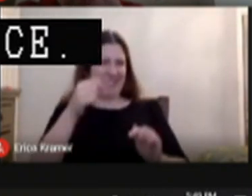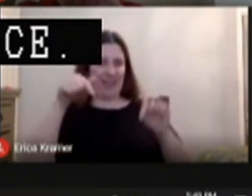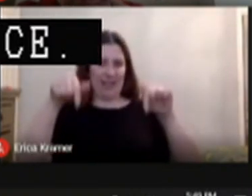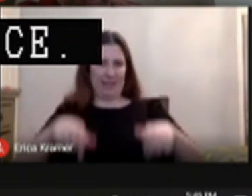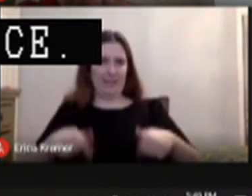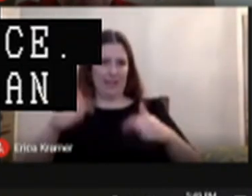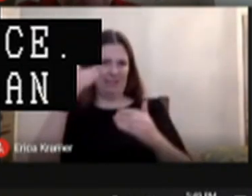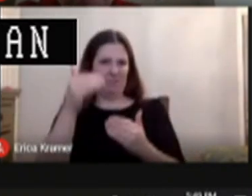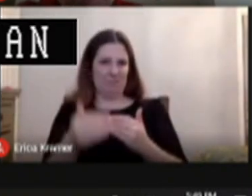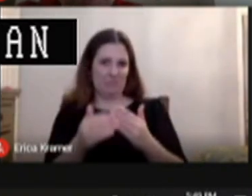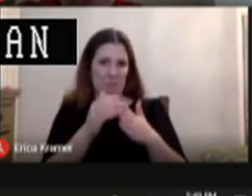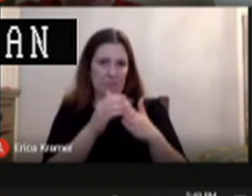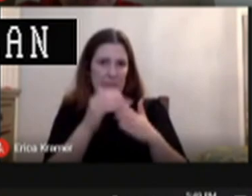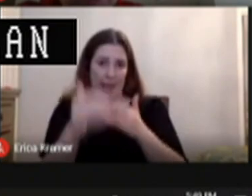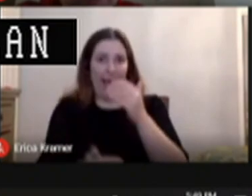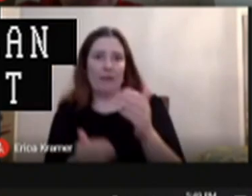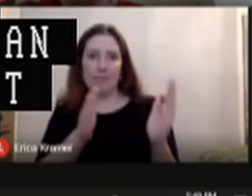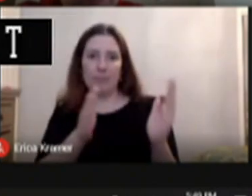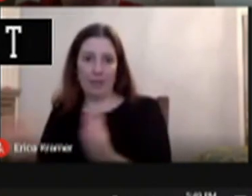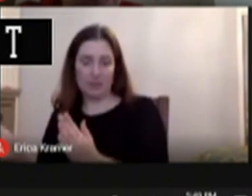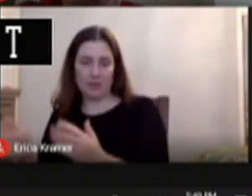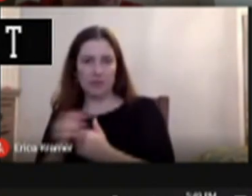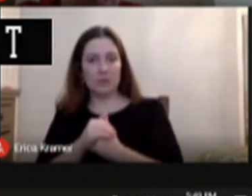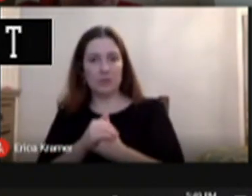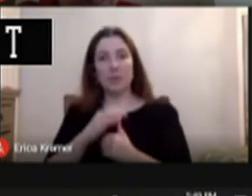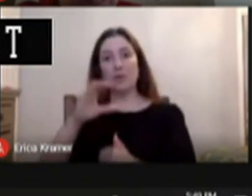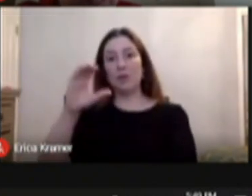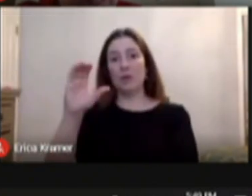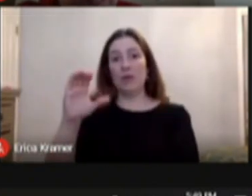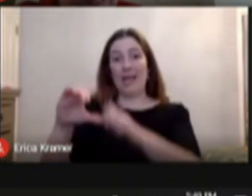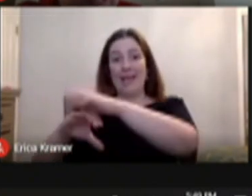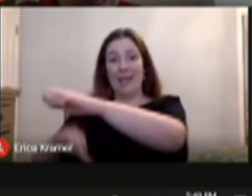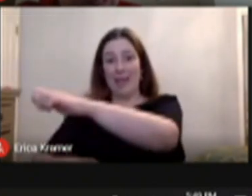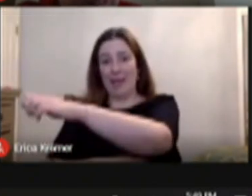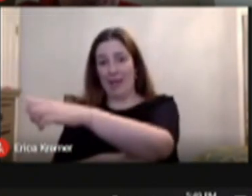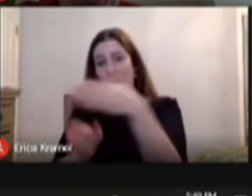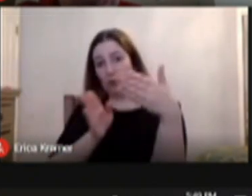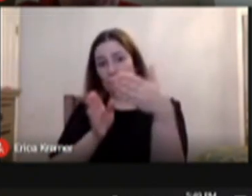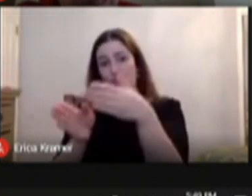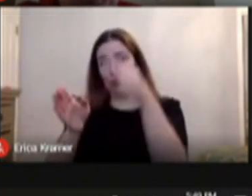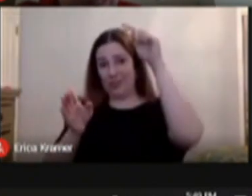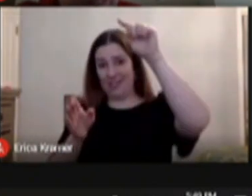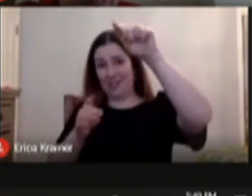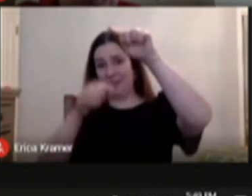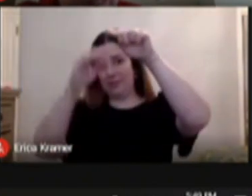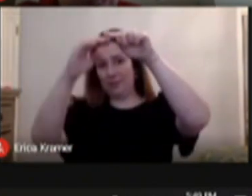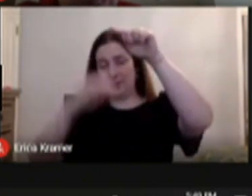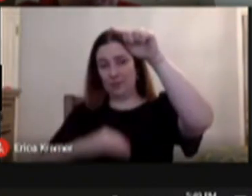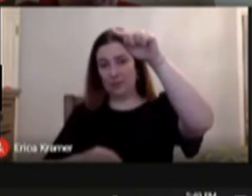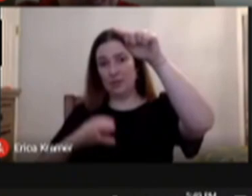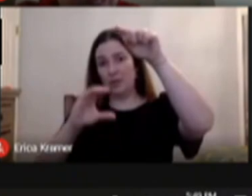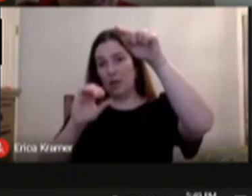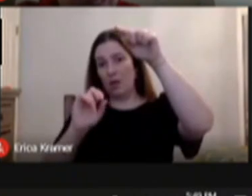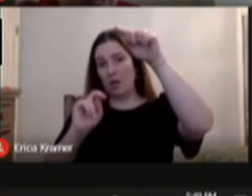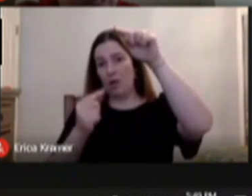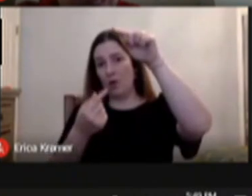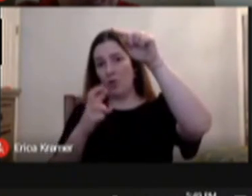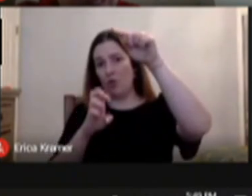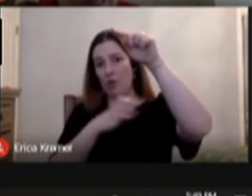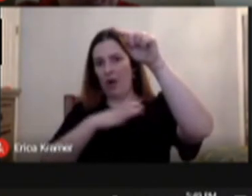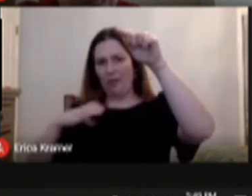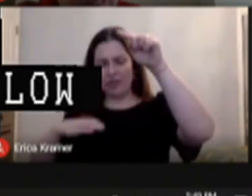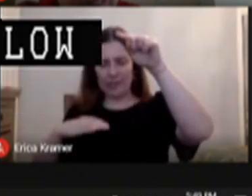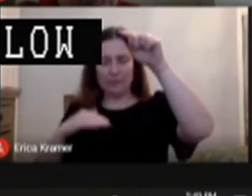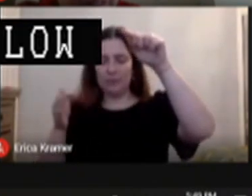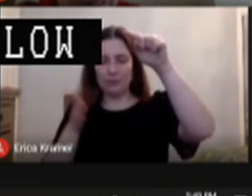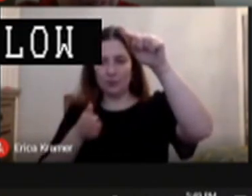it carefully. Cambridge Street is high up where the MBTA head house is. Congress Street is low down, about 25 feet in